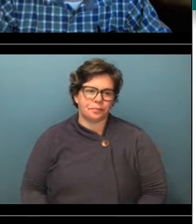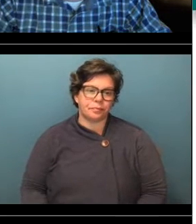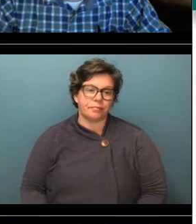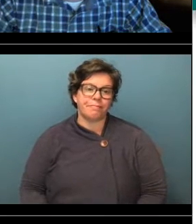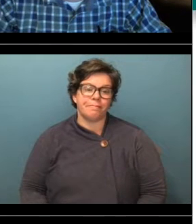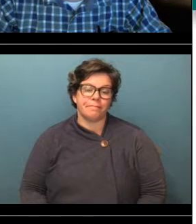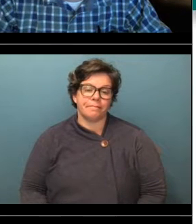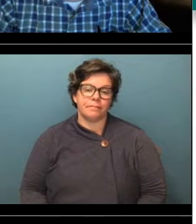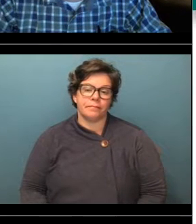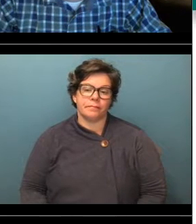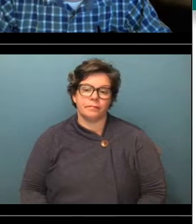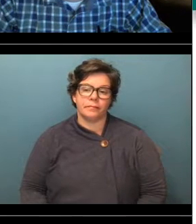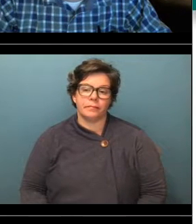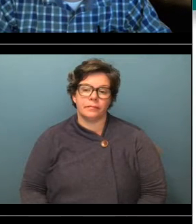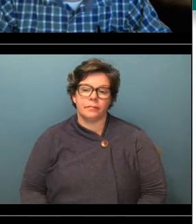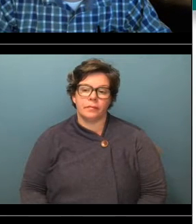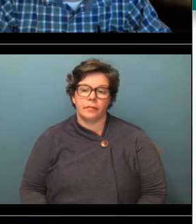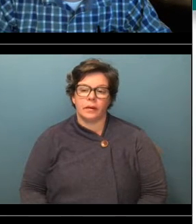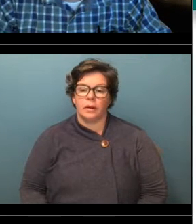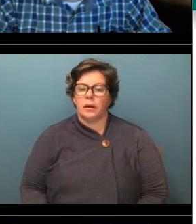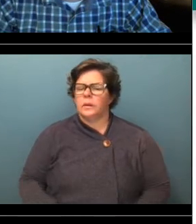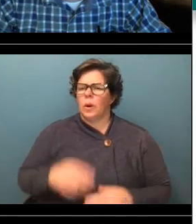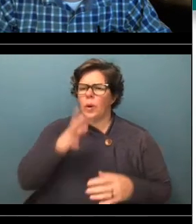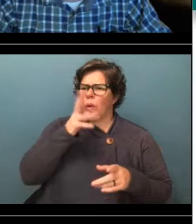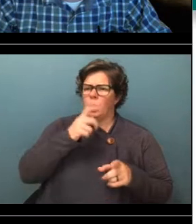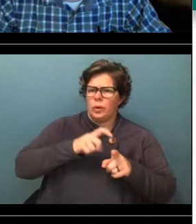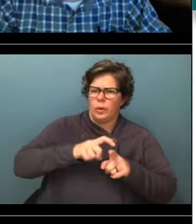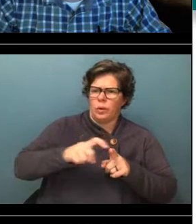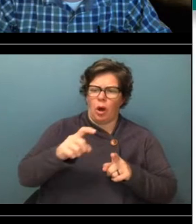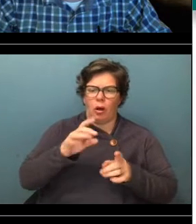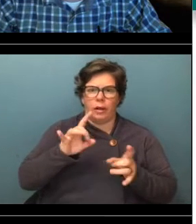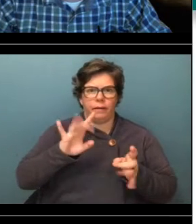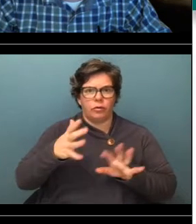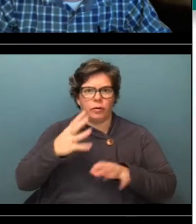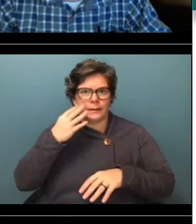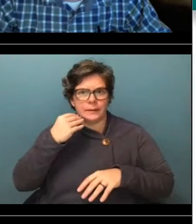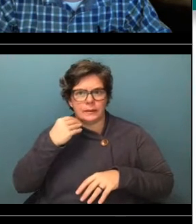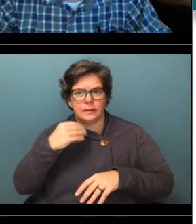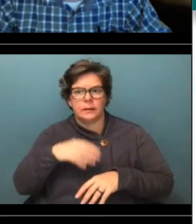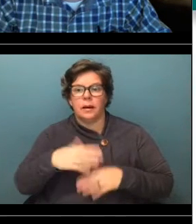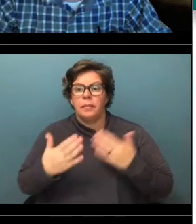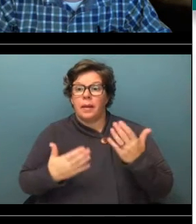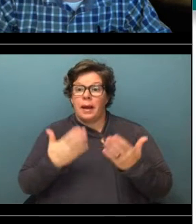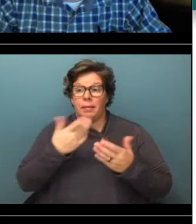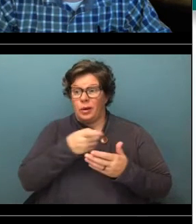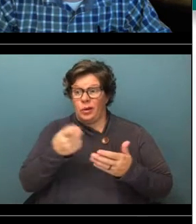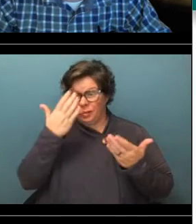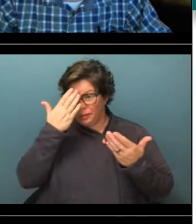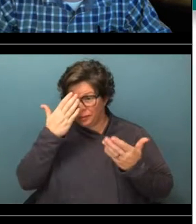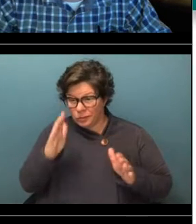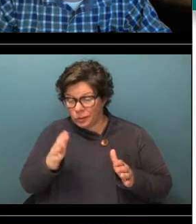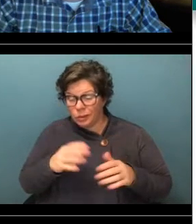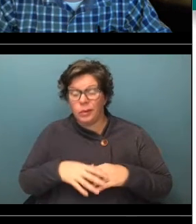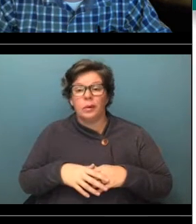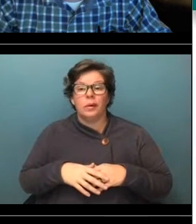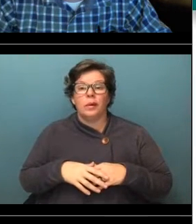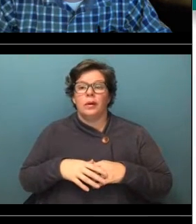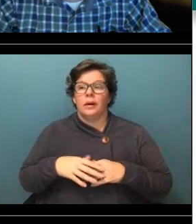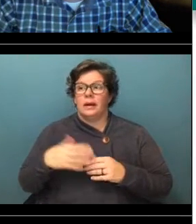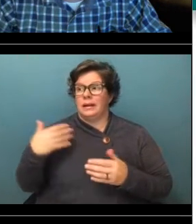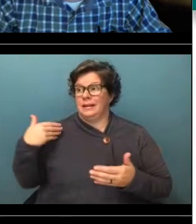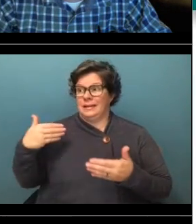So to start out with, on the someone to call, you may or may not know this, but up until